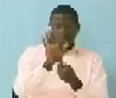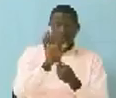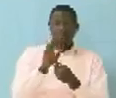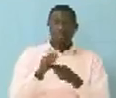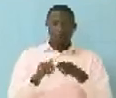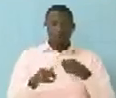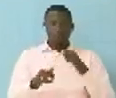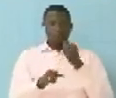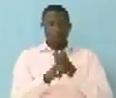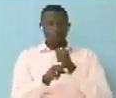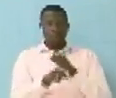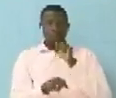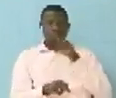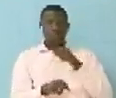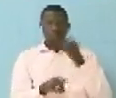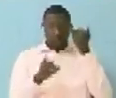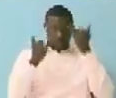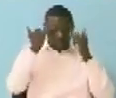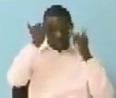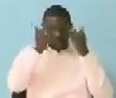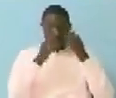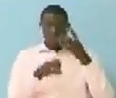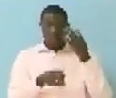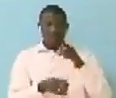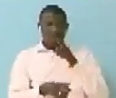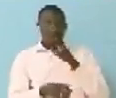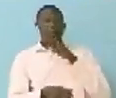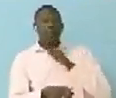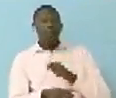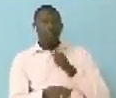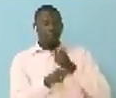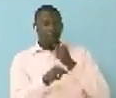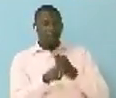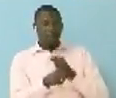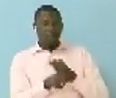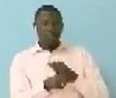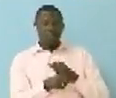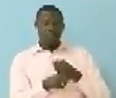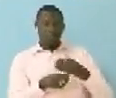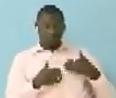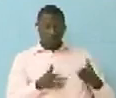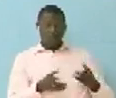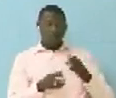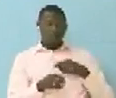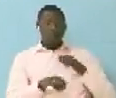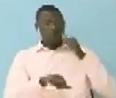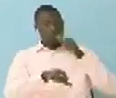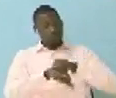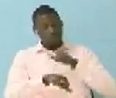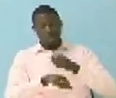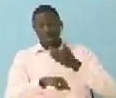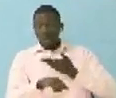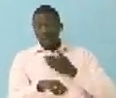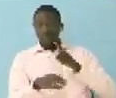you can make your own assessment whether this man making this confession was tortured or not tortured.